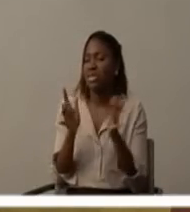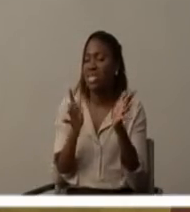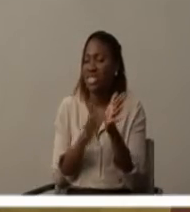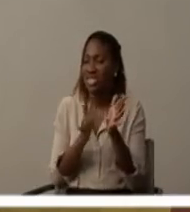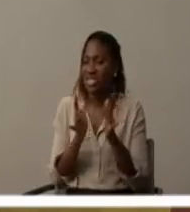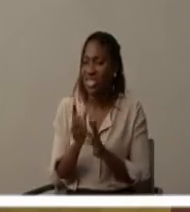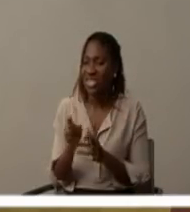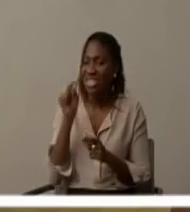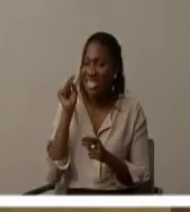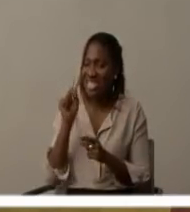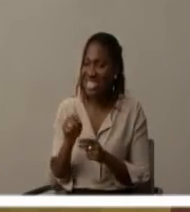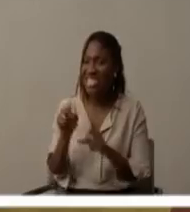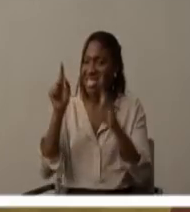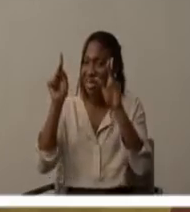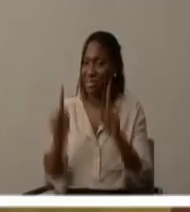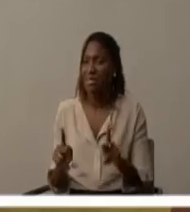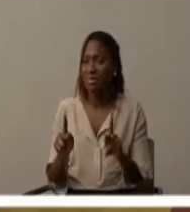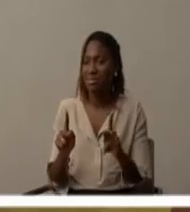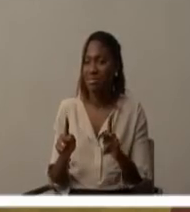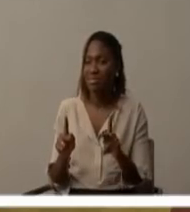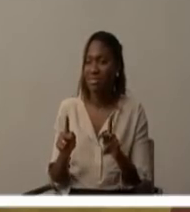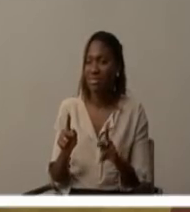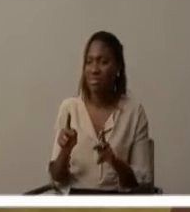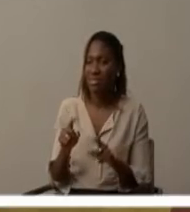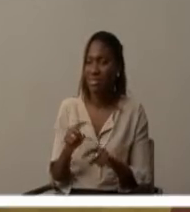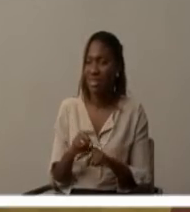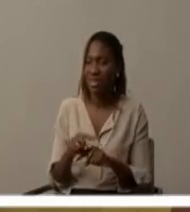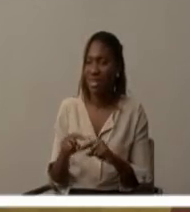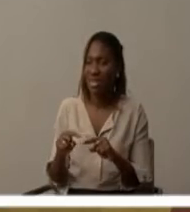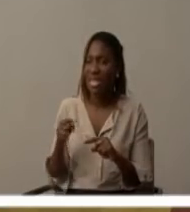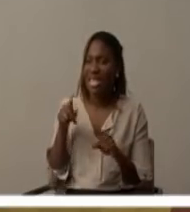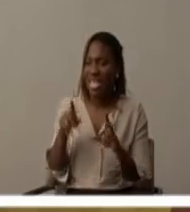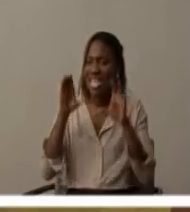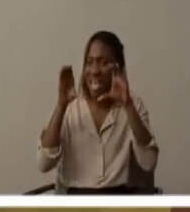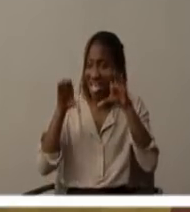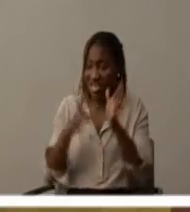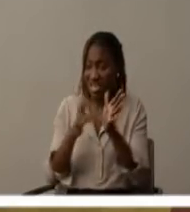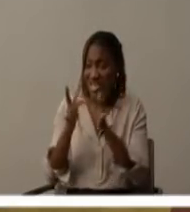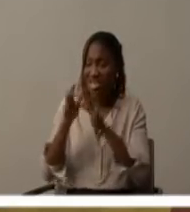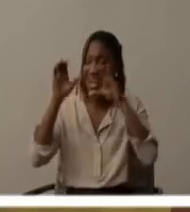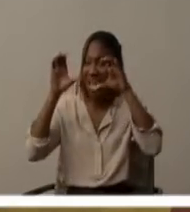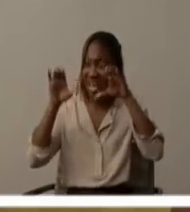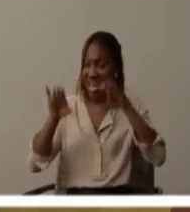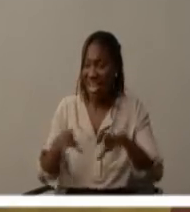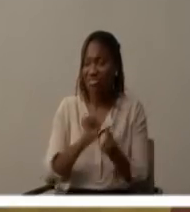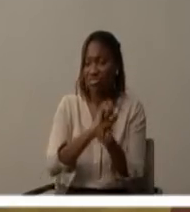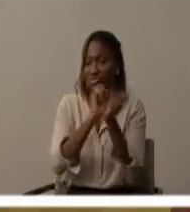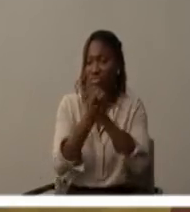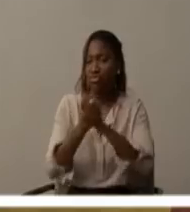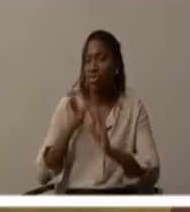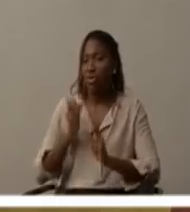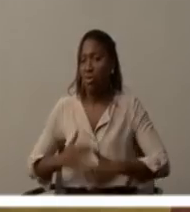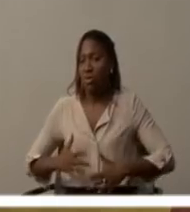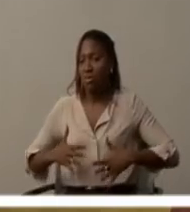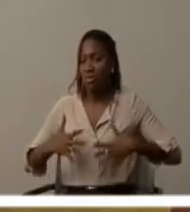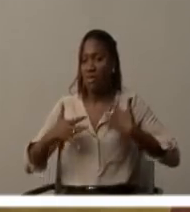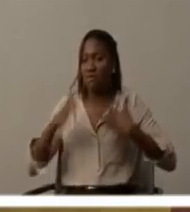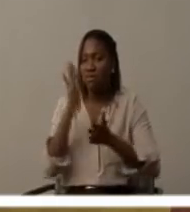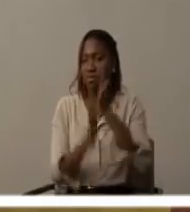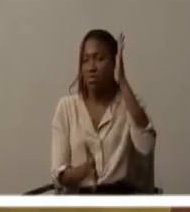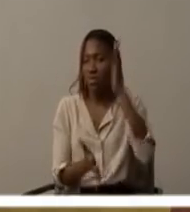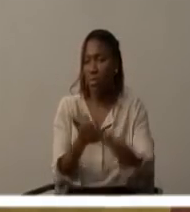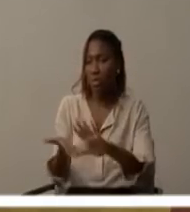who, when we roll the stone back, can call us forth from our death. When we roll the stone back and